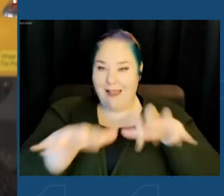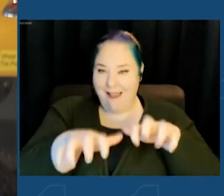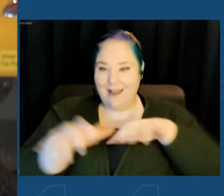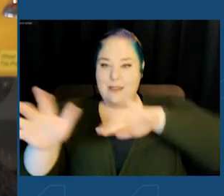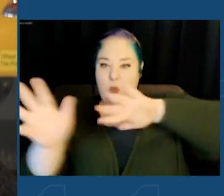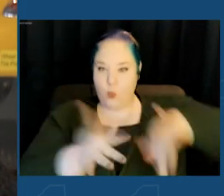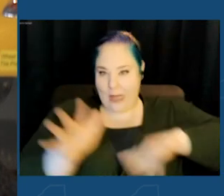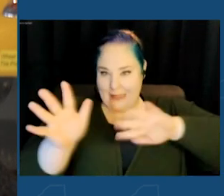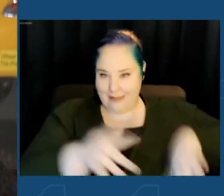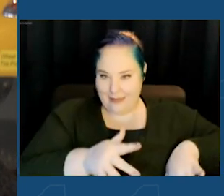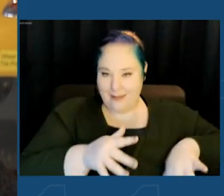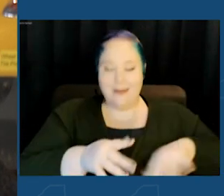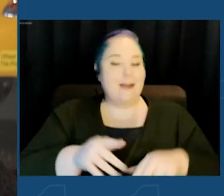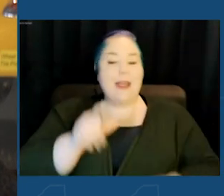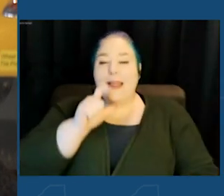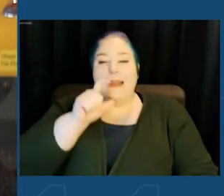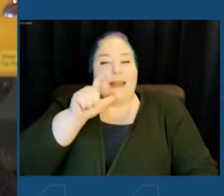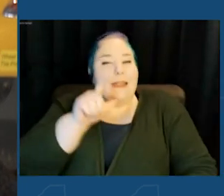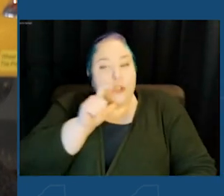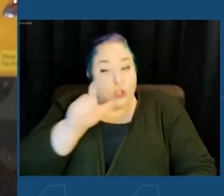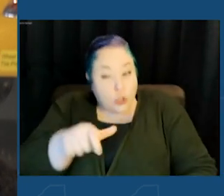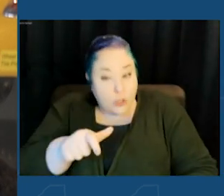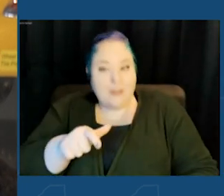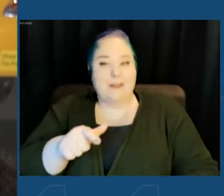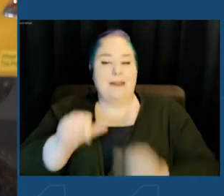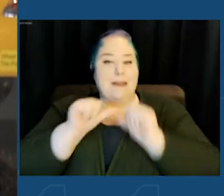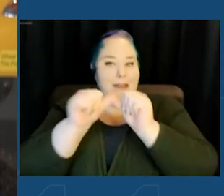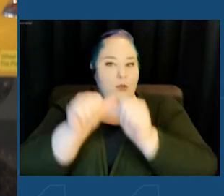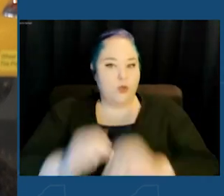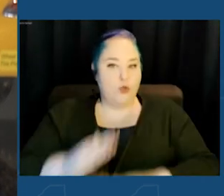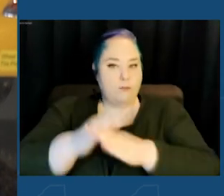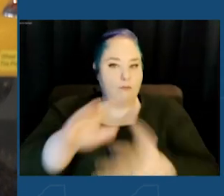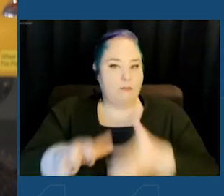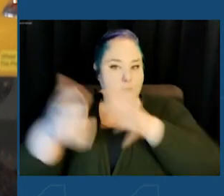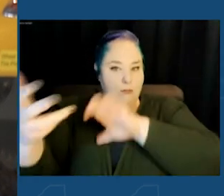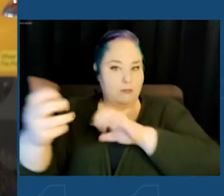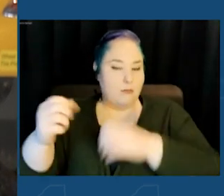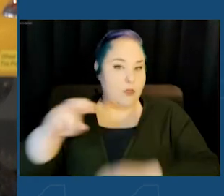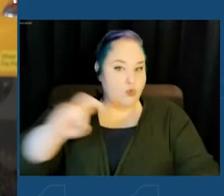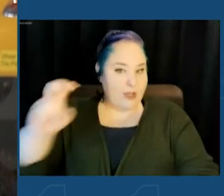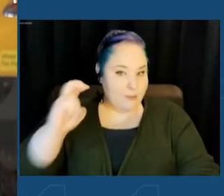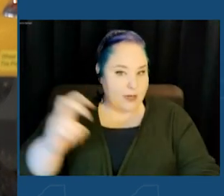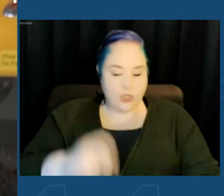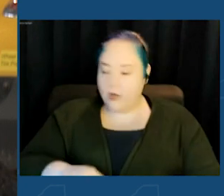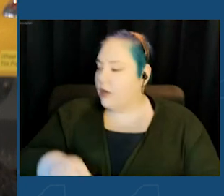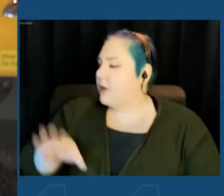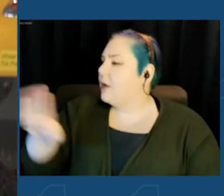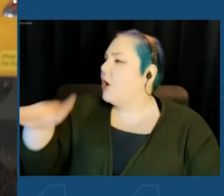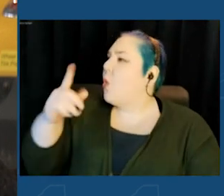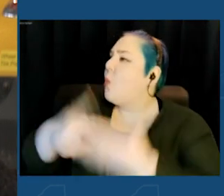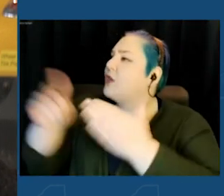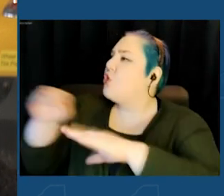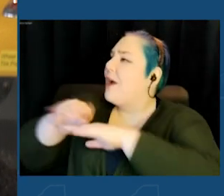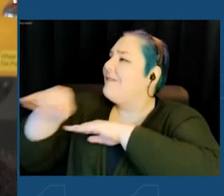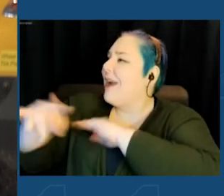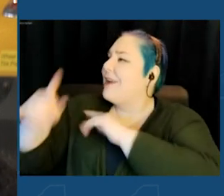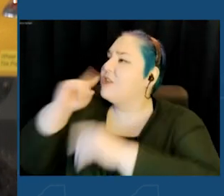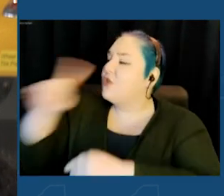continue to disrupt transportation I mean with all that being said what is your advice to to